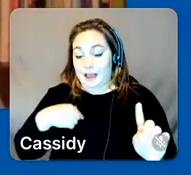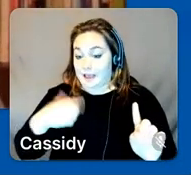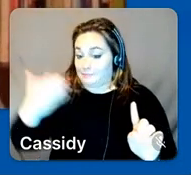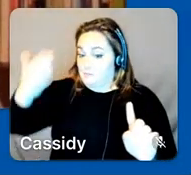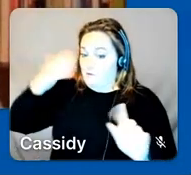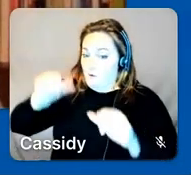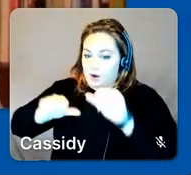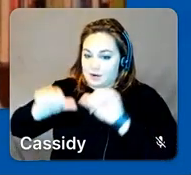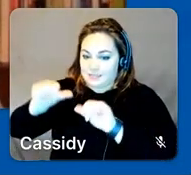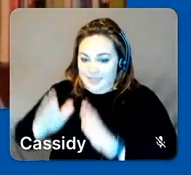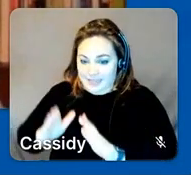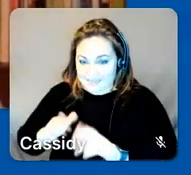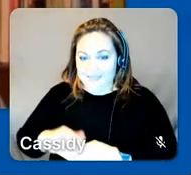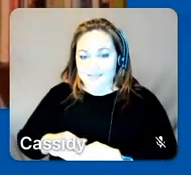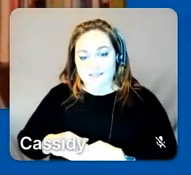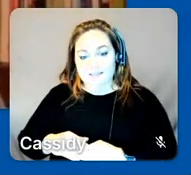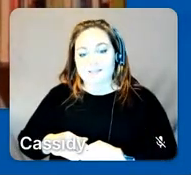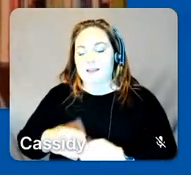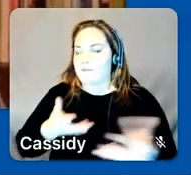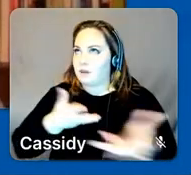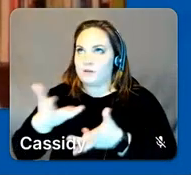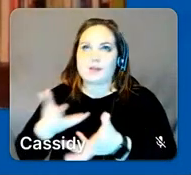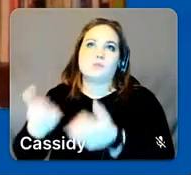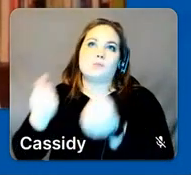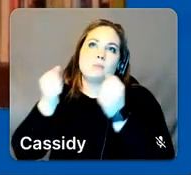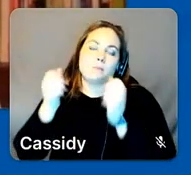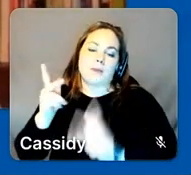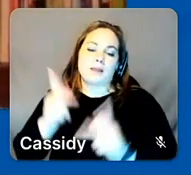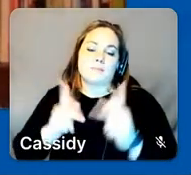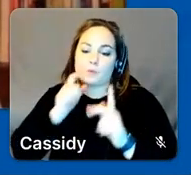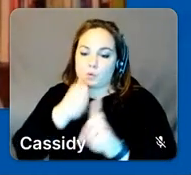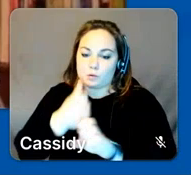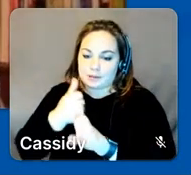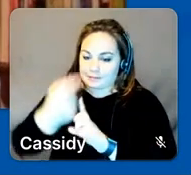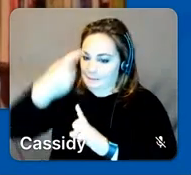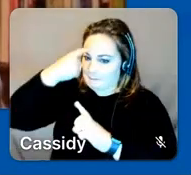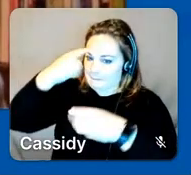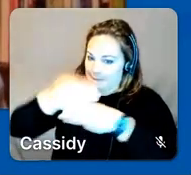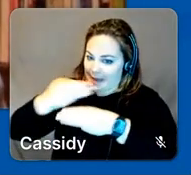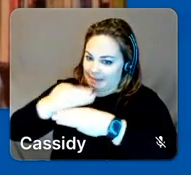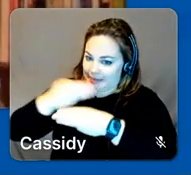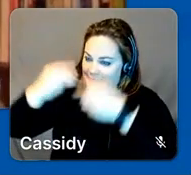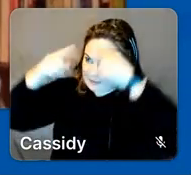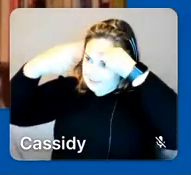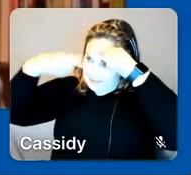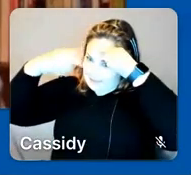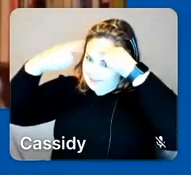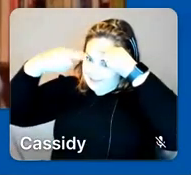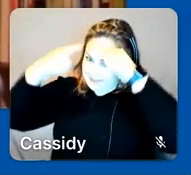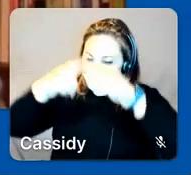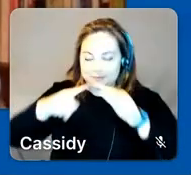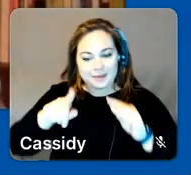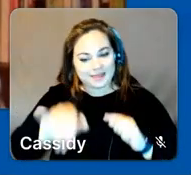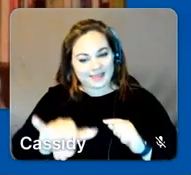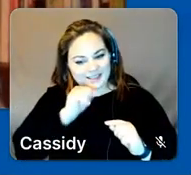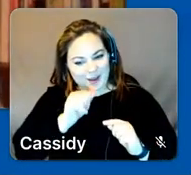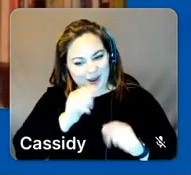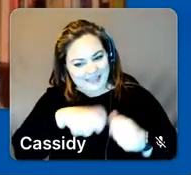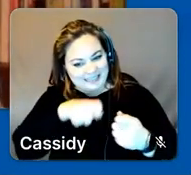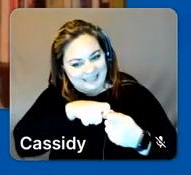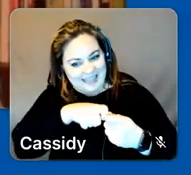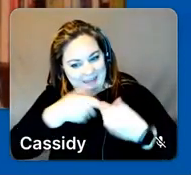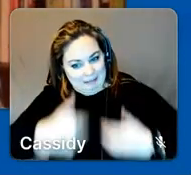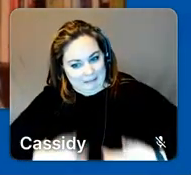past, although, and I have interacted with lots of people who are very mathematically minded. So that was not exactly me, but